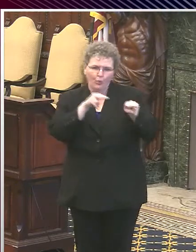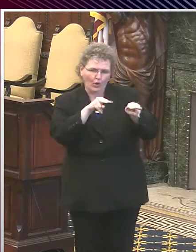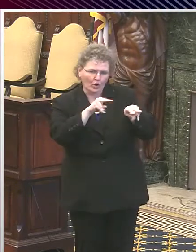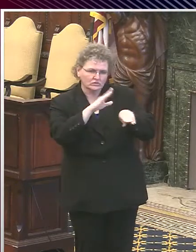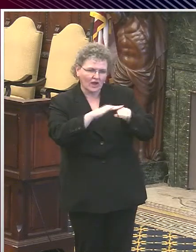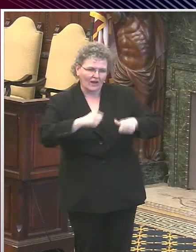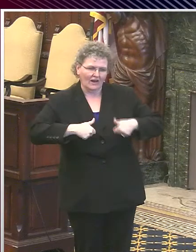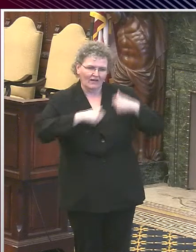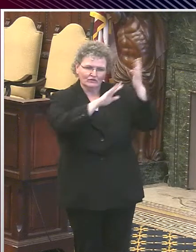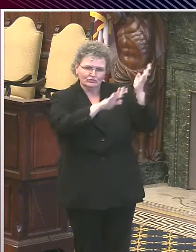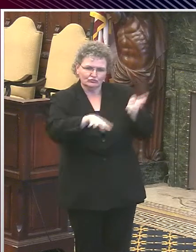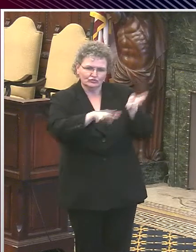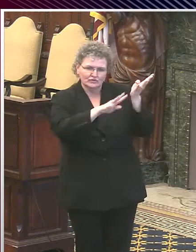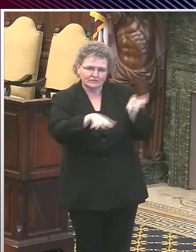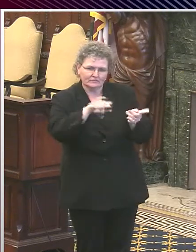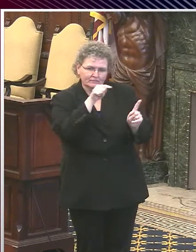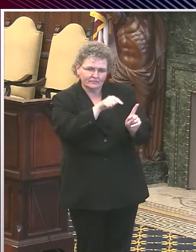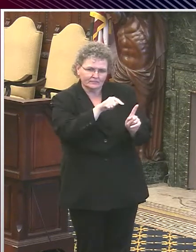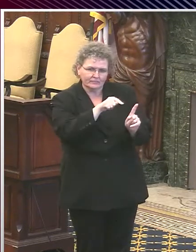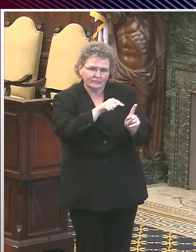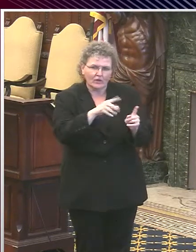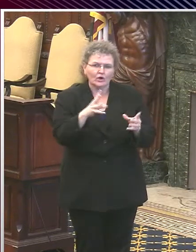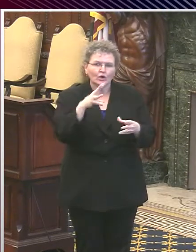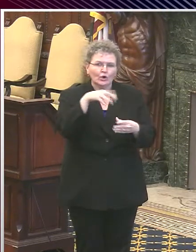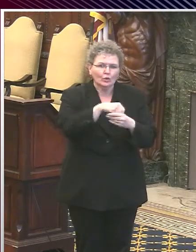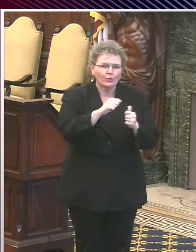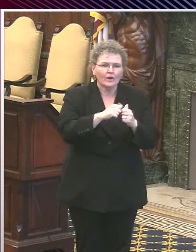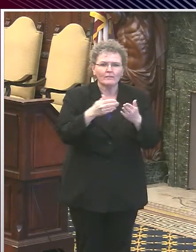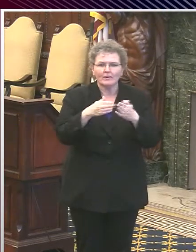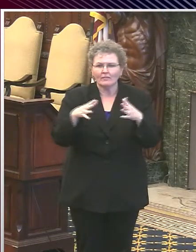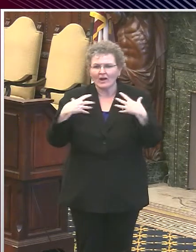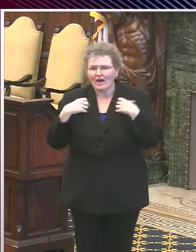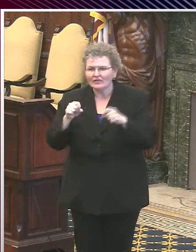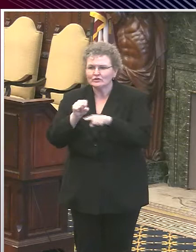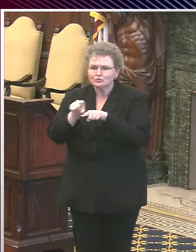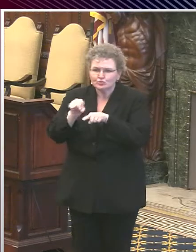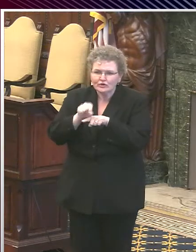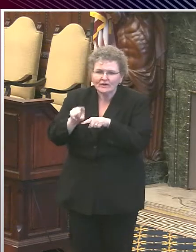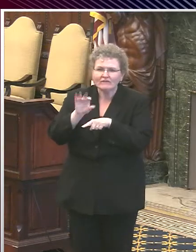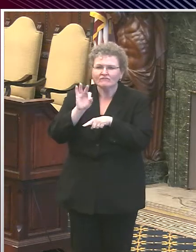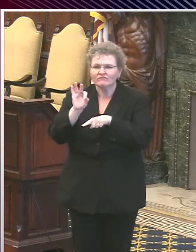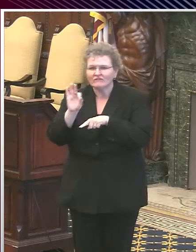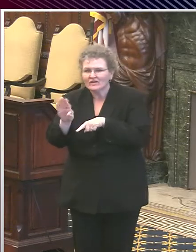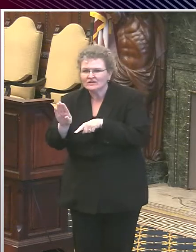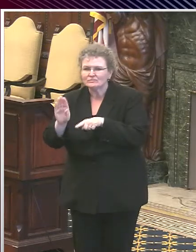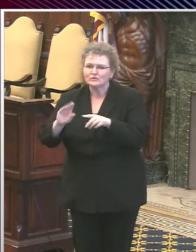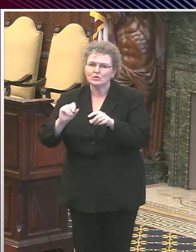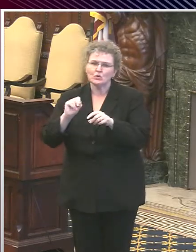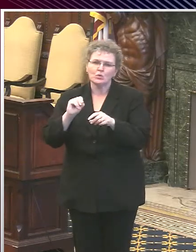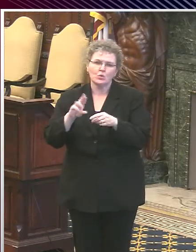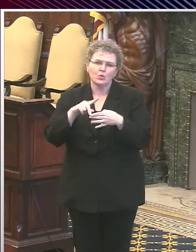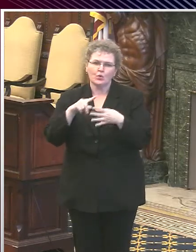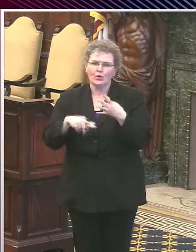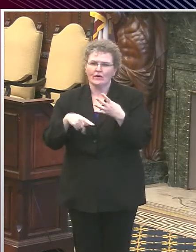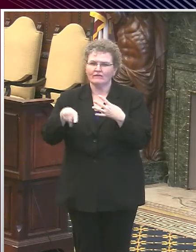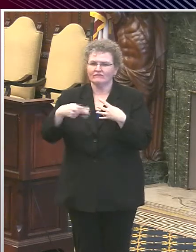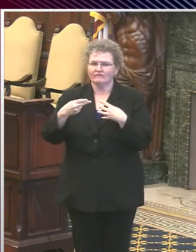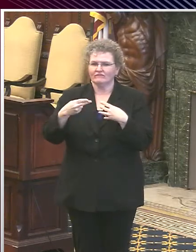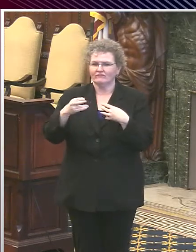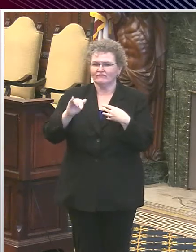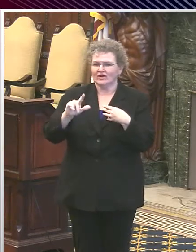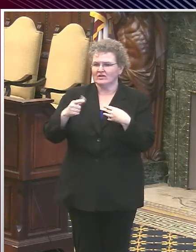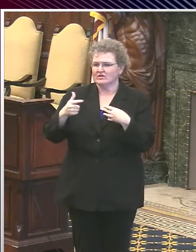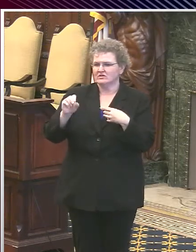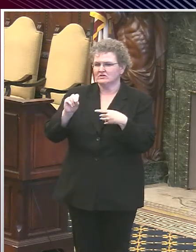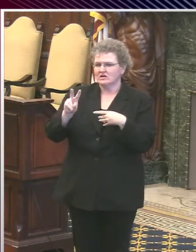streams, including the Department of Public Health's Twitter account or Facebook account, or on PhilaGov